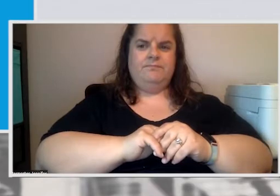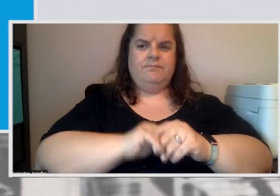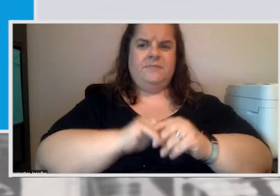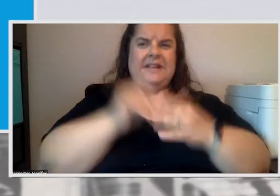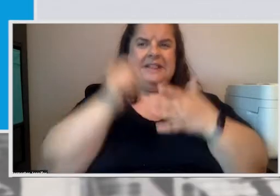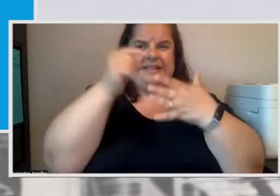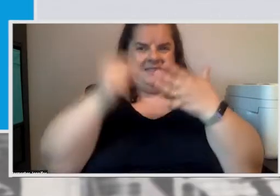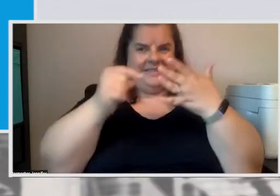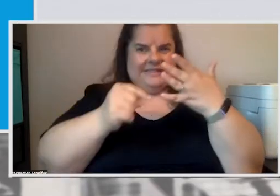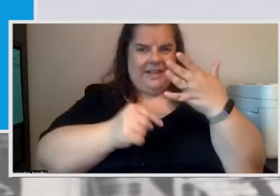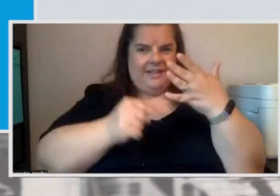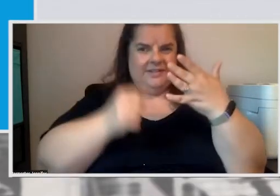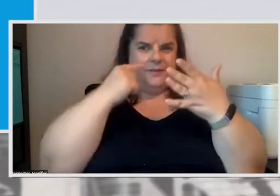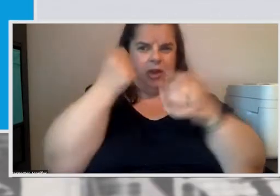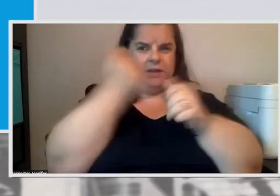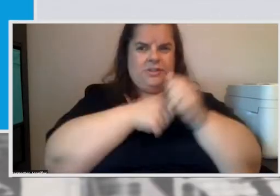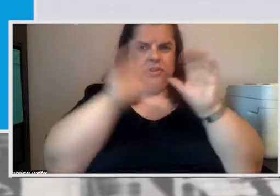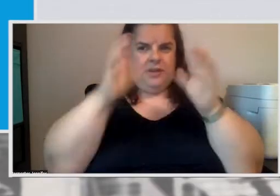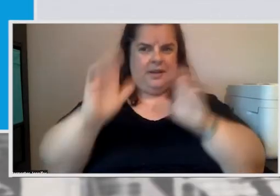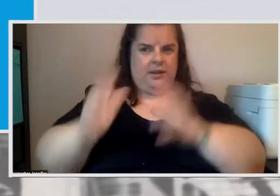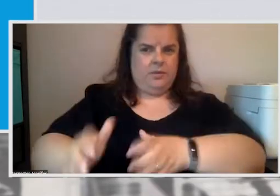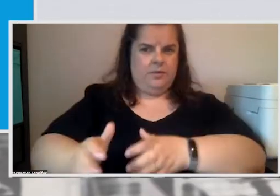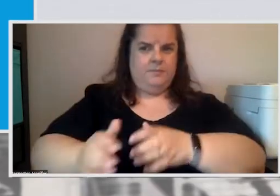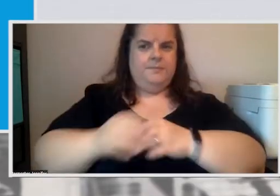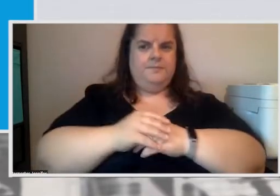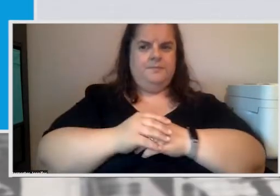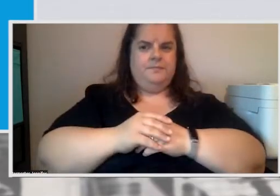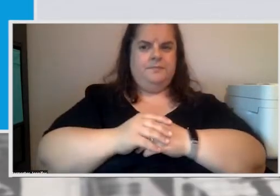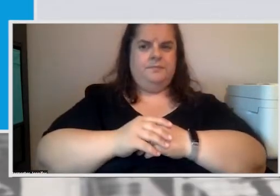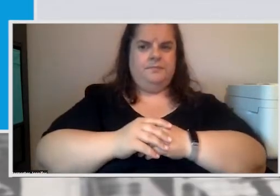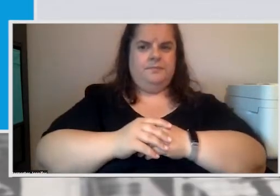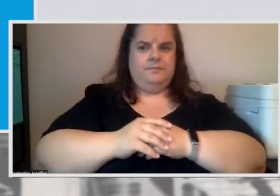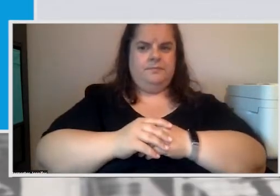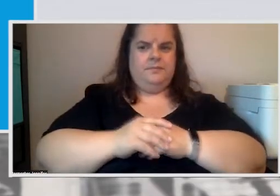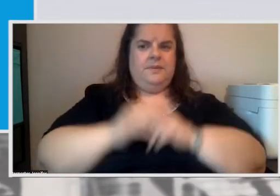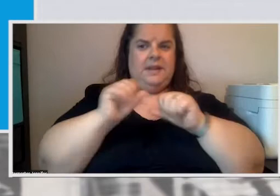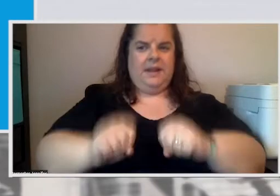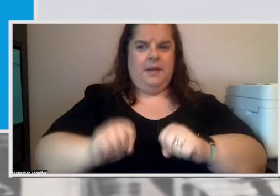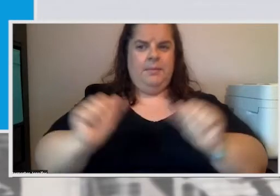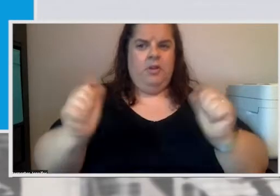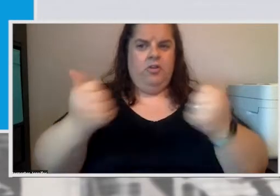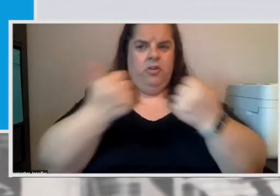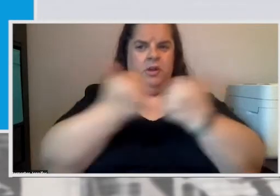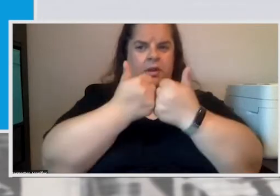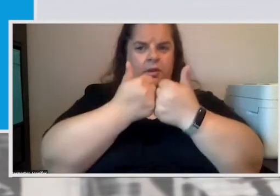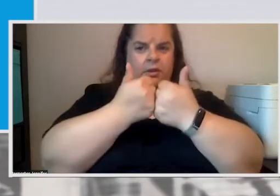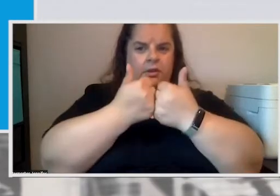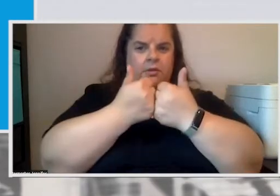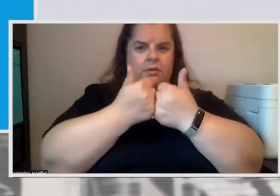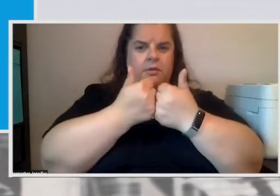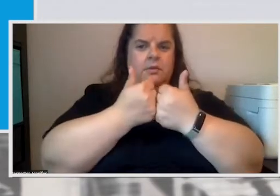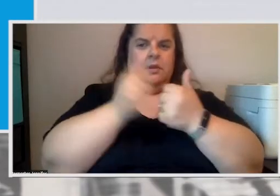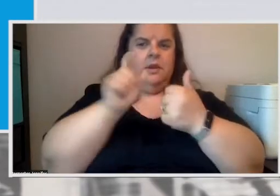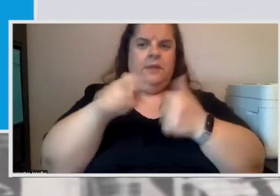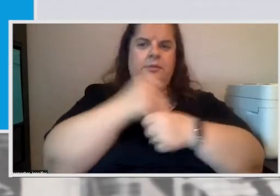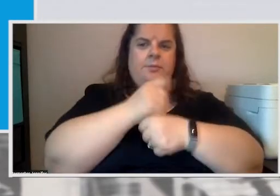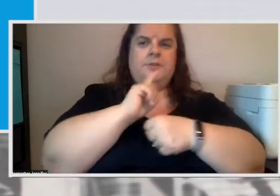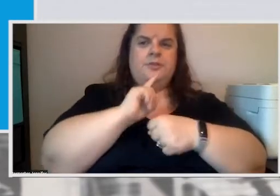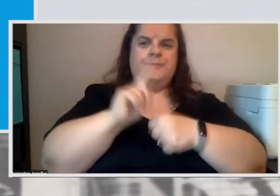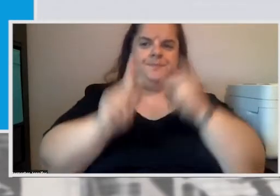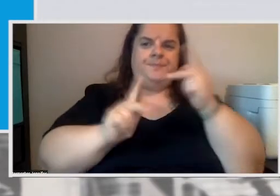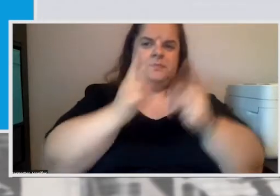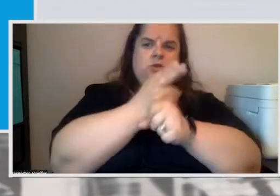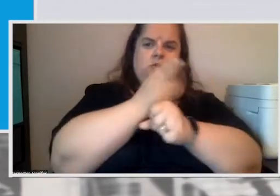details, though, within each of these categories can be a little bit challenging. We have to make sure folks who use these programs